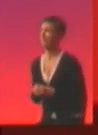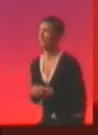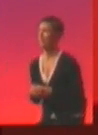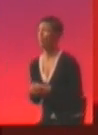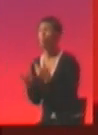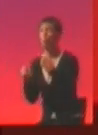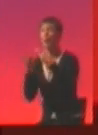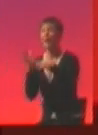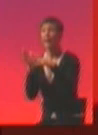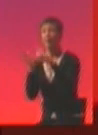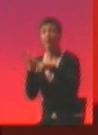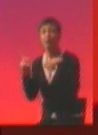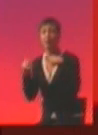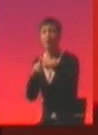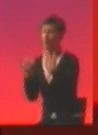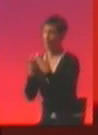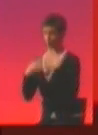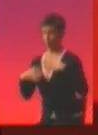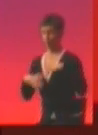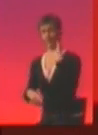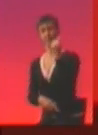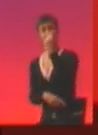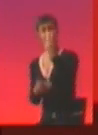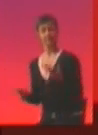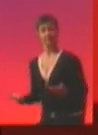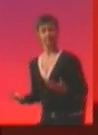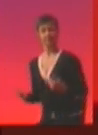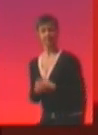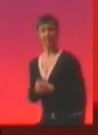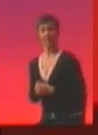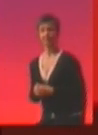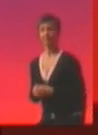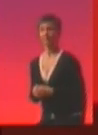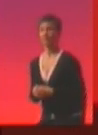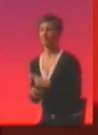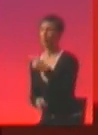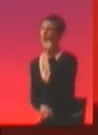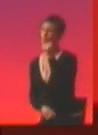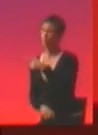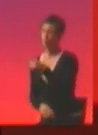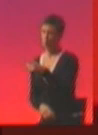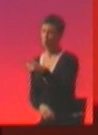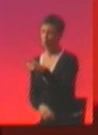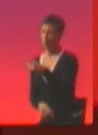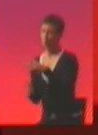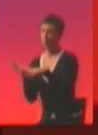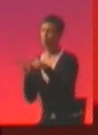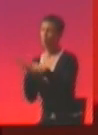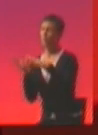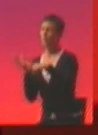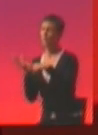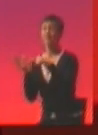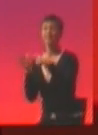Or Ken Clarke on how to dress for success. And we know what Norman